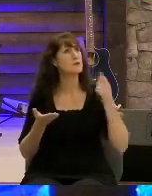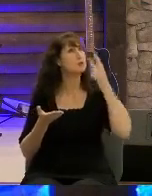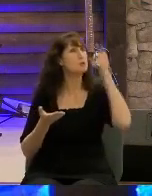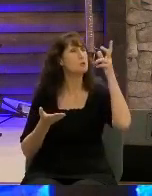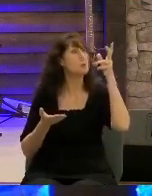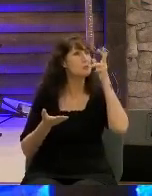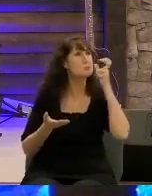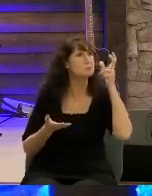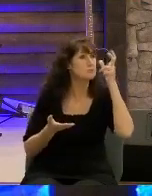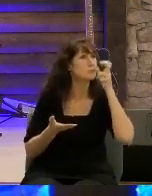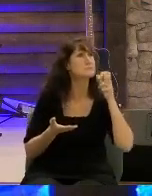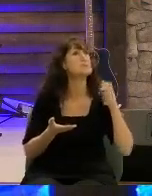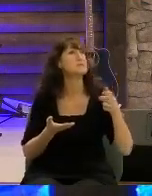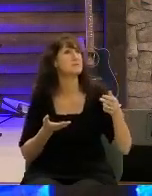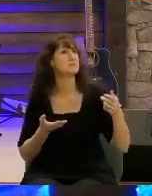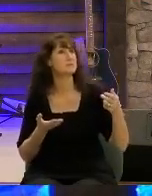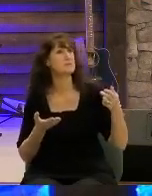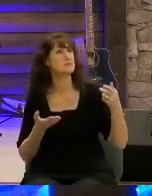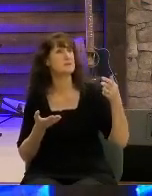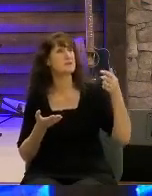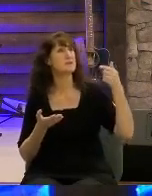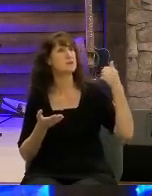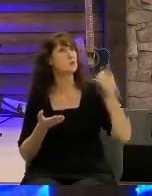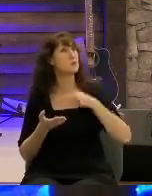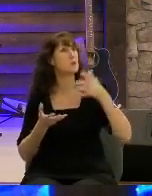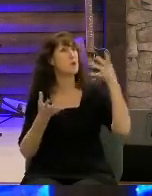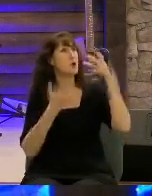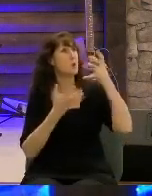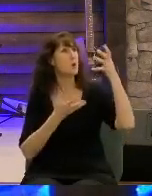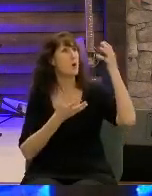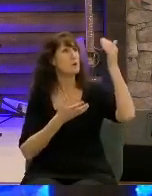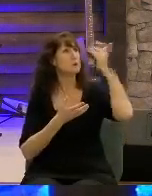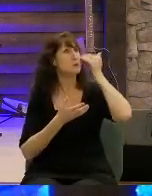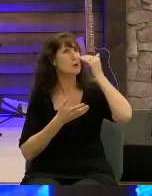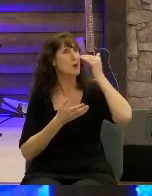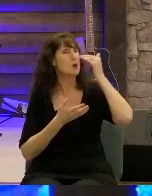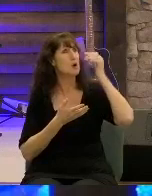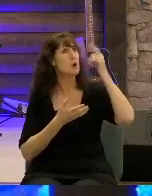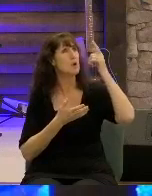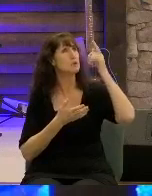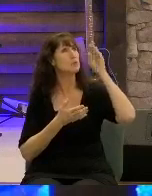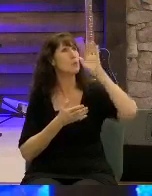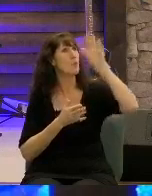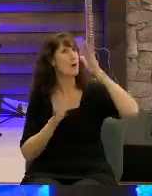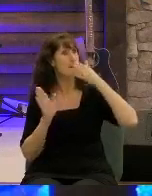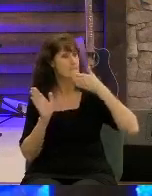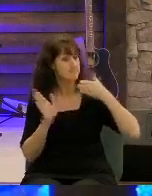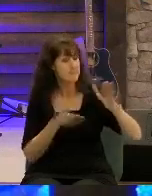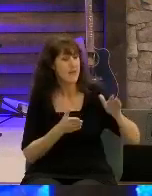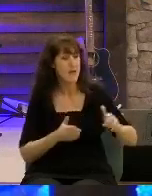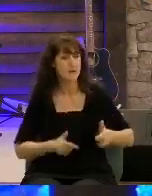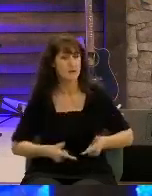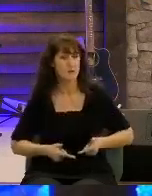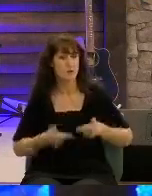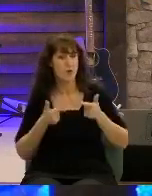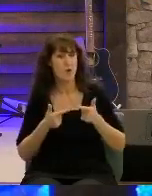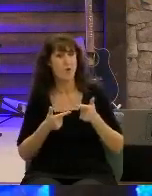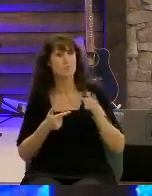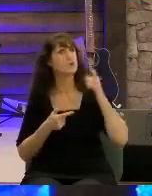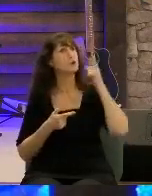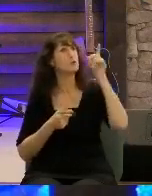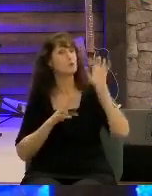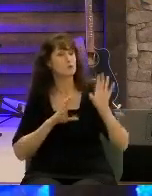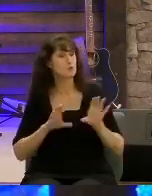one of us, Lord God. We want to know what you're up to in our life. Yes. What you're doing in our lives,